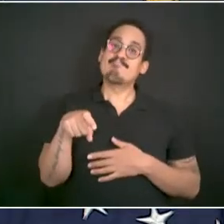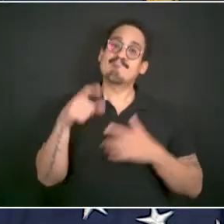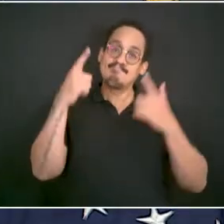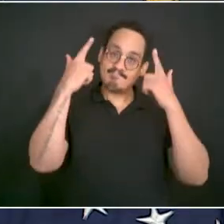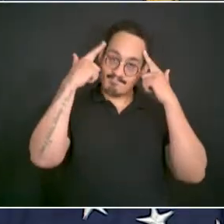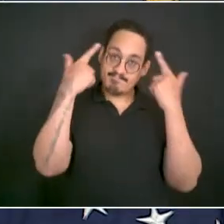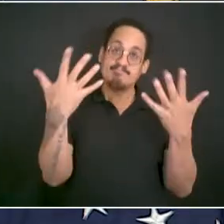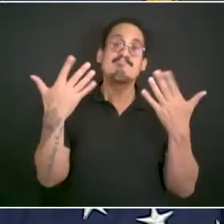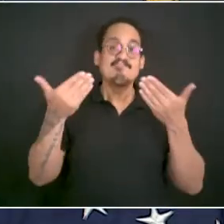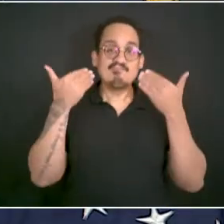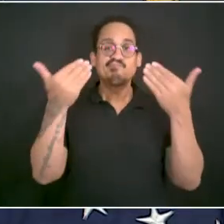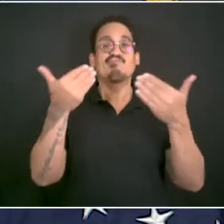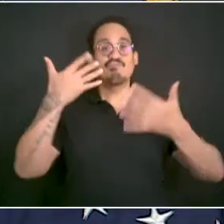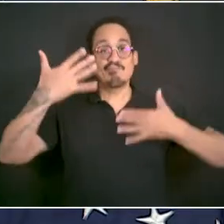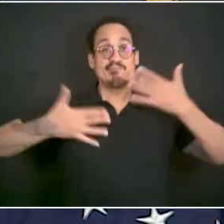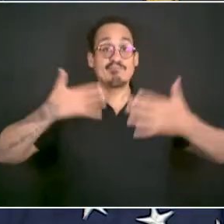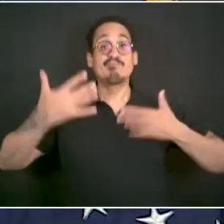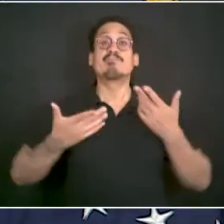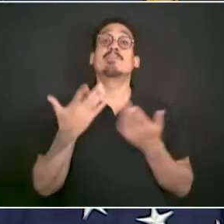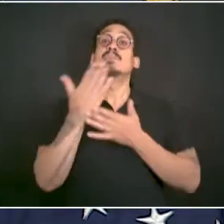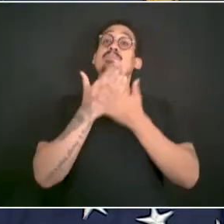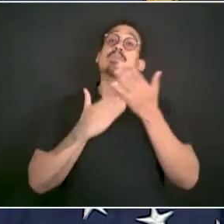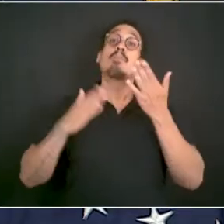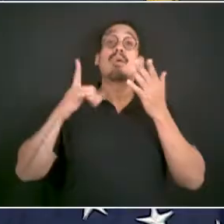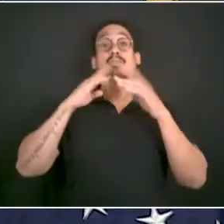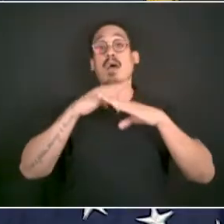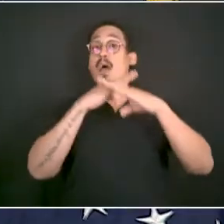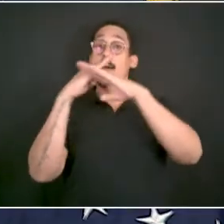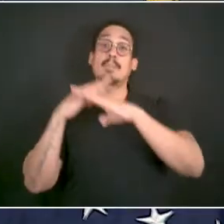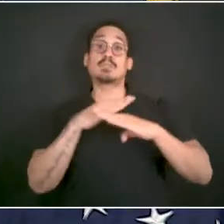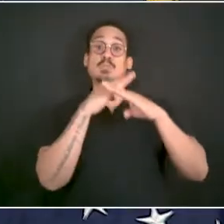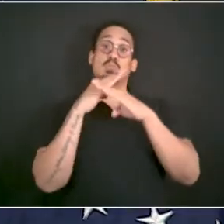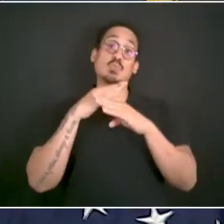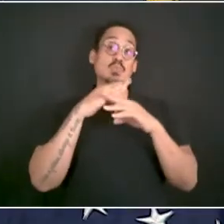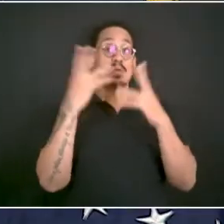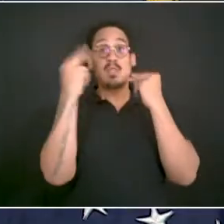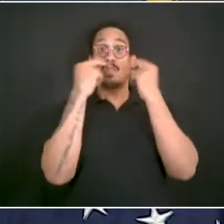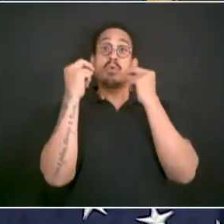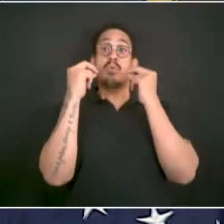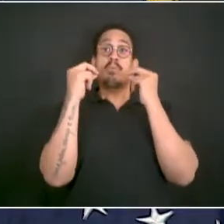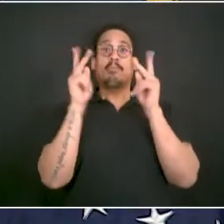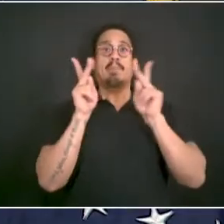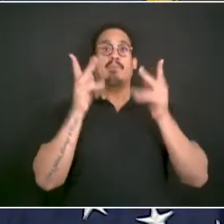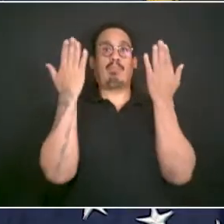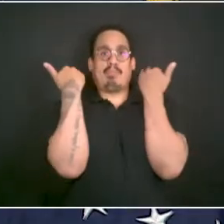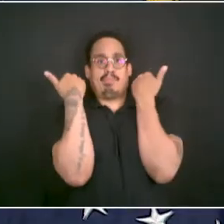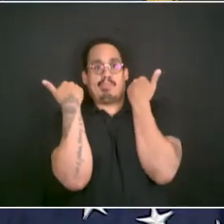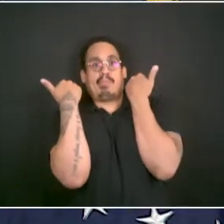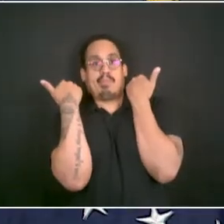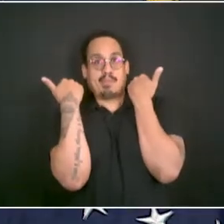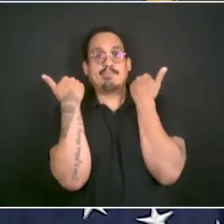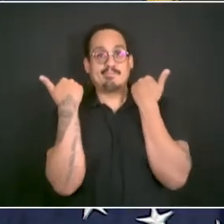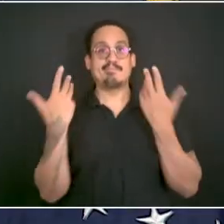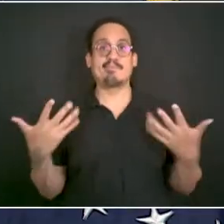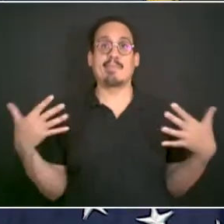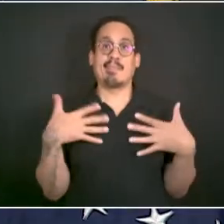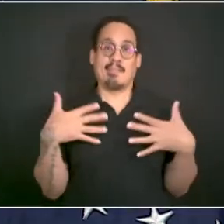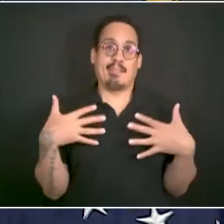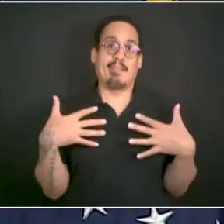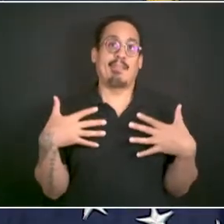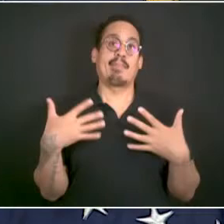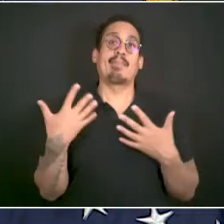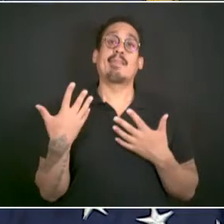the obstacles, the naysayers, everyone that is basically saying not here, sometimes they're the loudest, they're not the